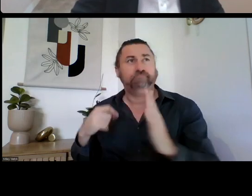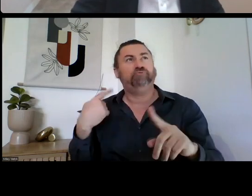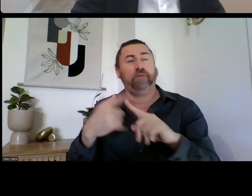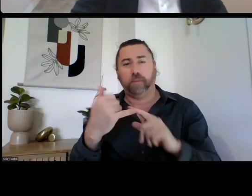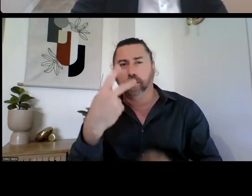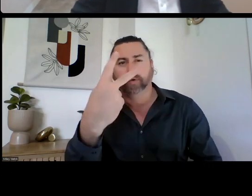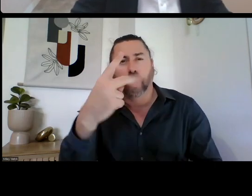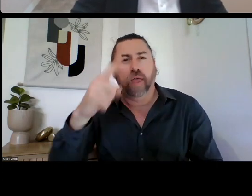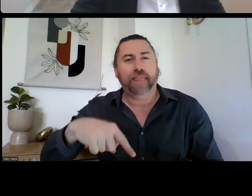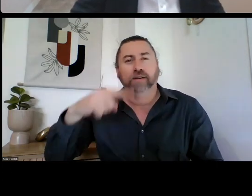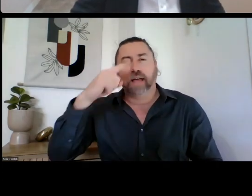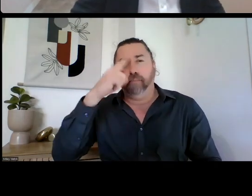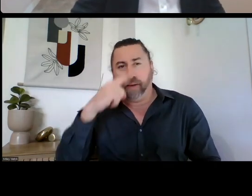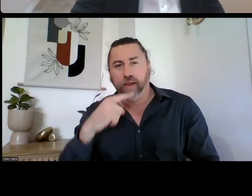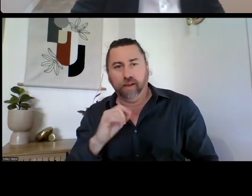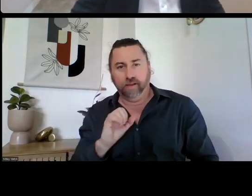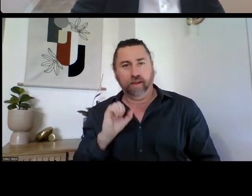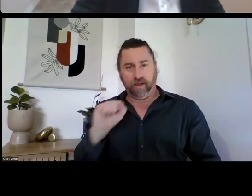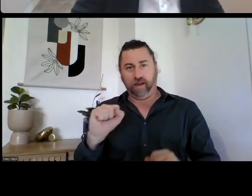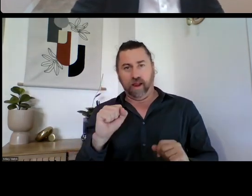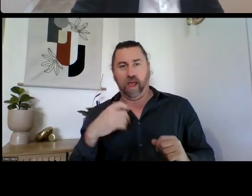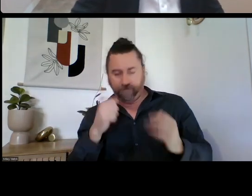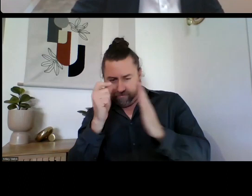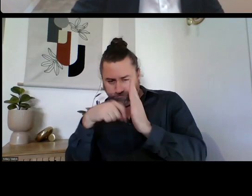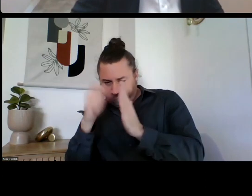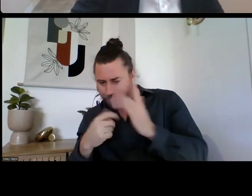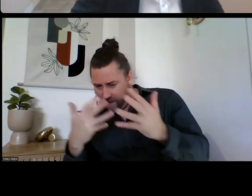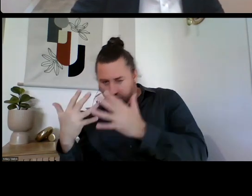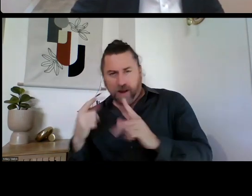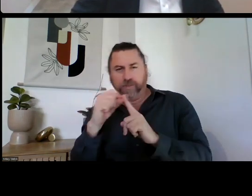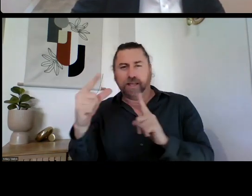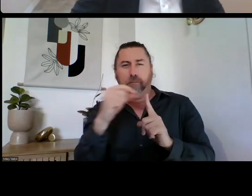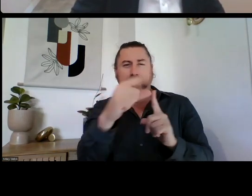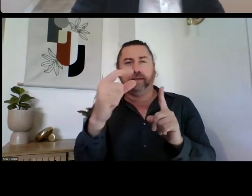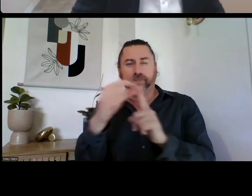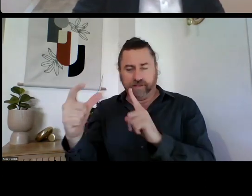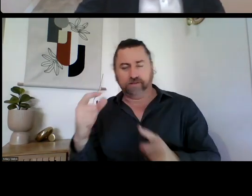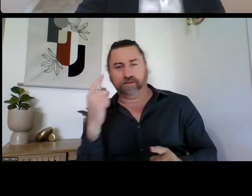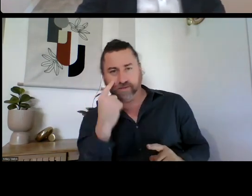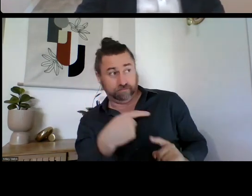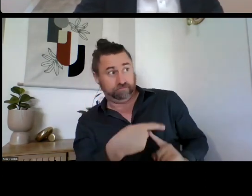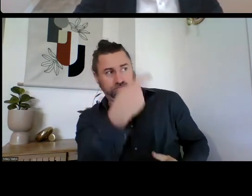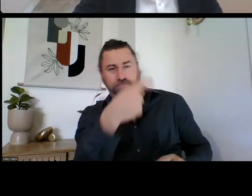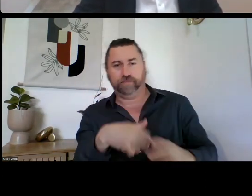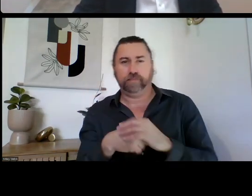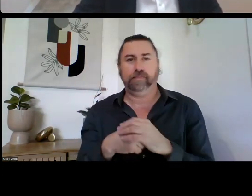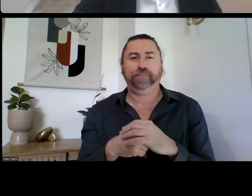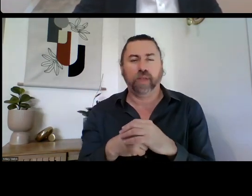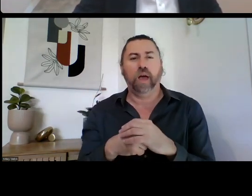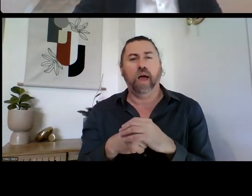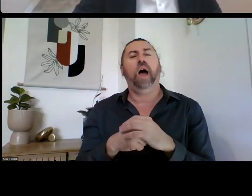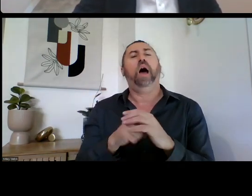people who fell into each of those classifications. Now, I called this a prototype, and we are continuing to refine